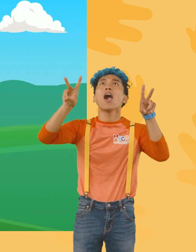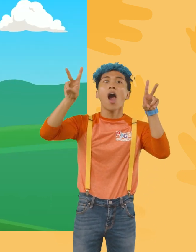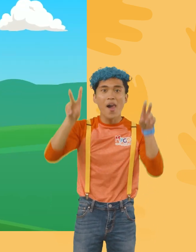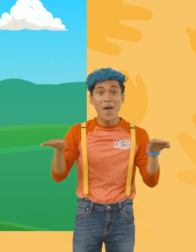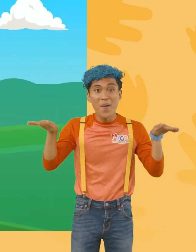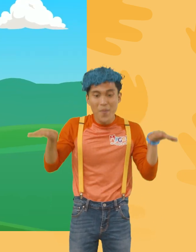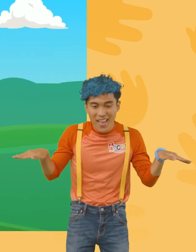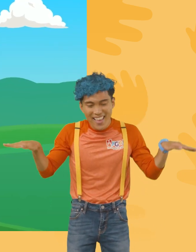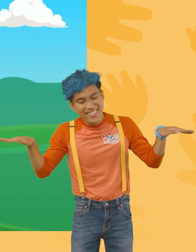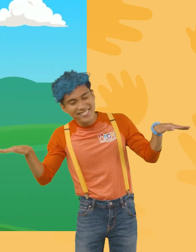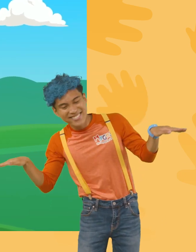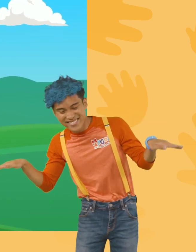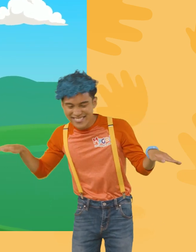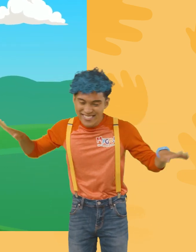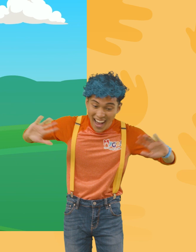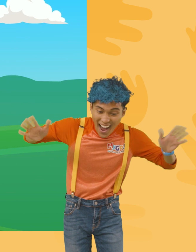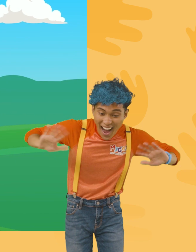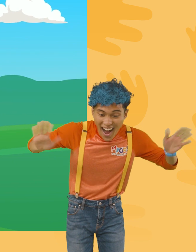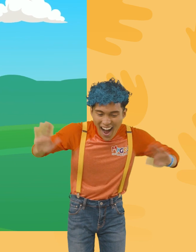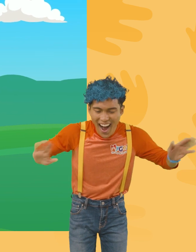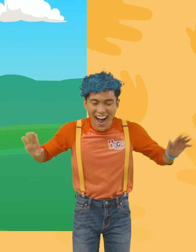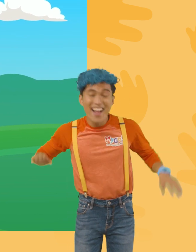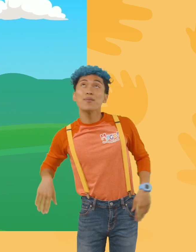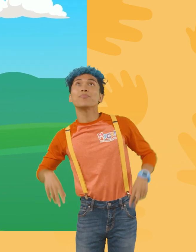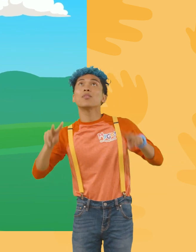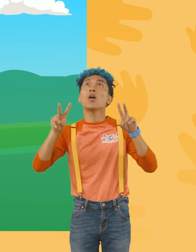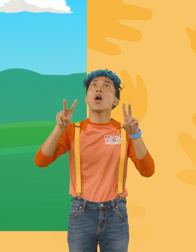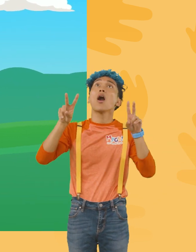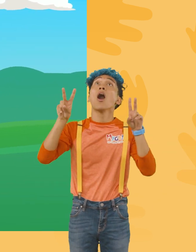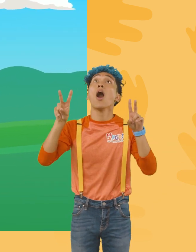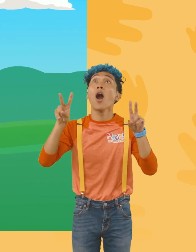and see their wings waving down at me.